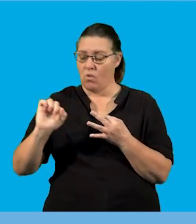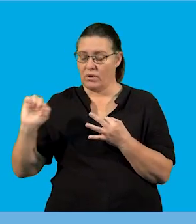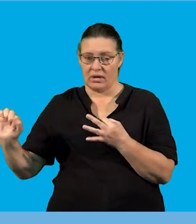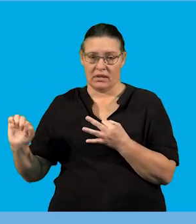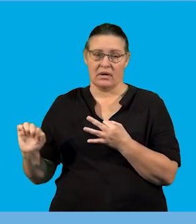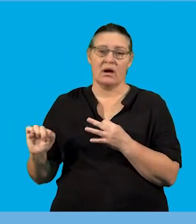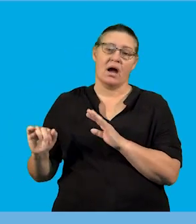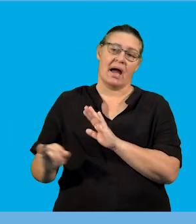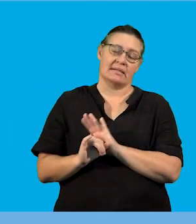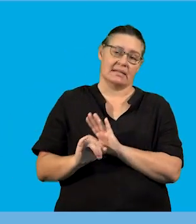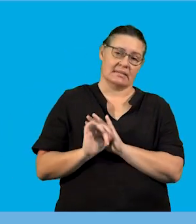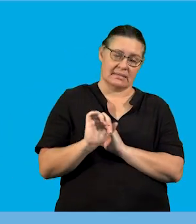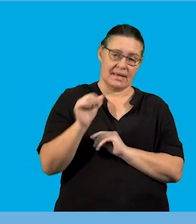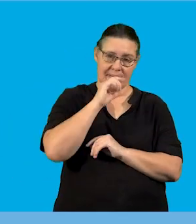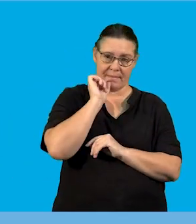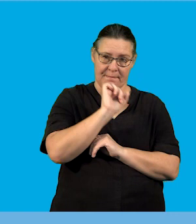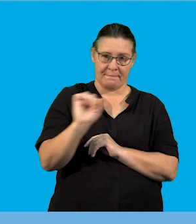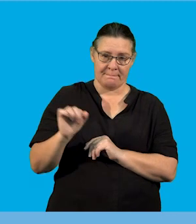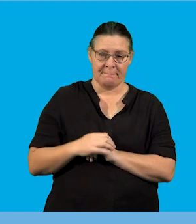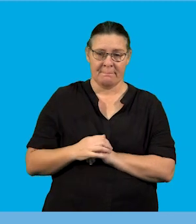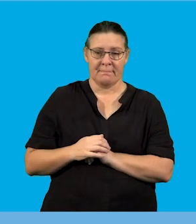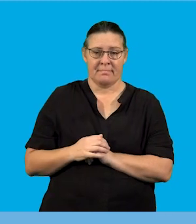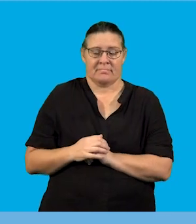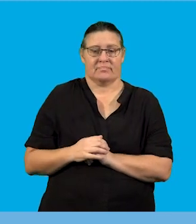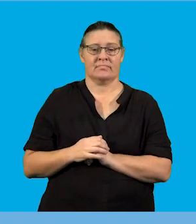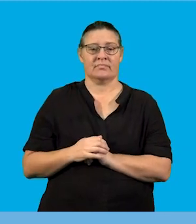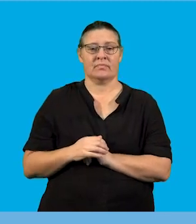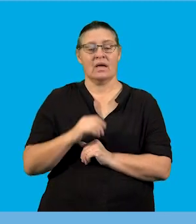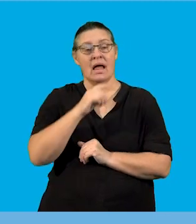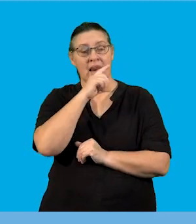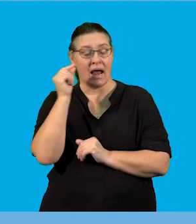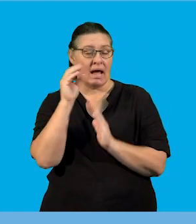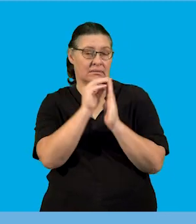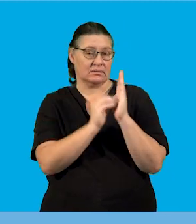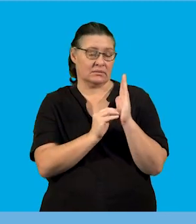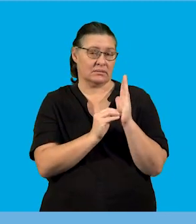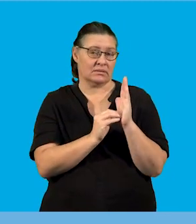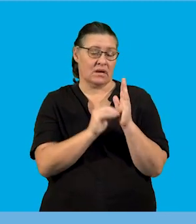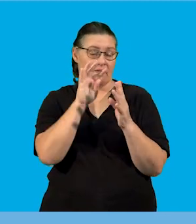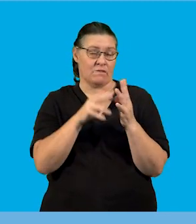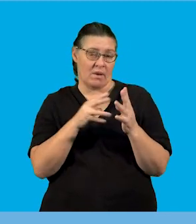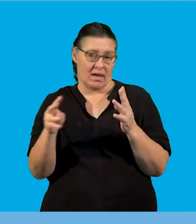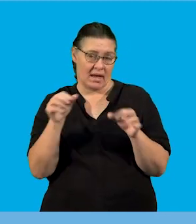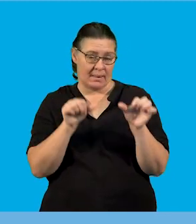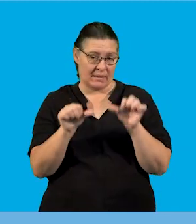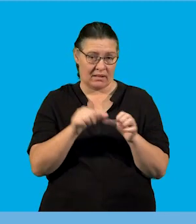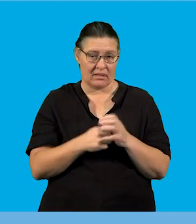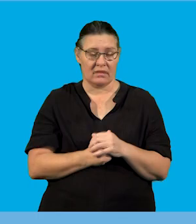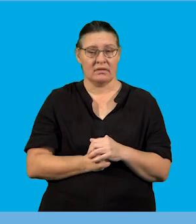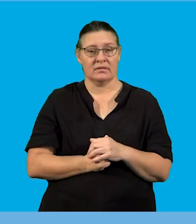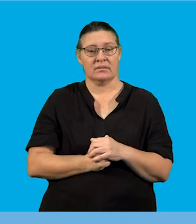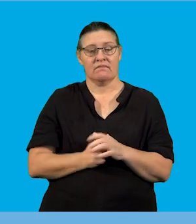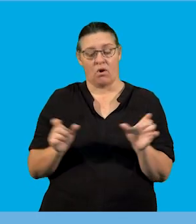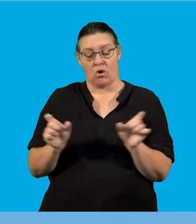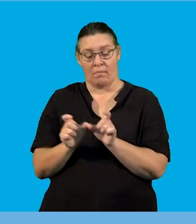each have their own unique identity, which is their name. Now, when we write the chemical formulae, when we